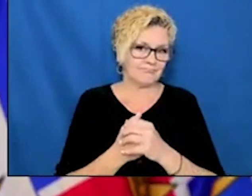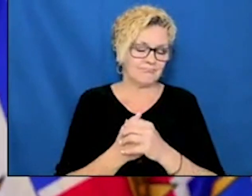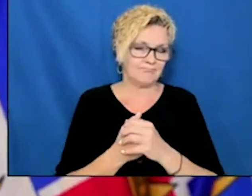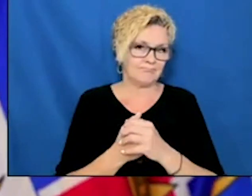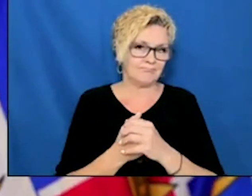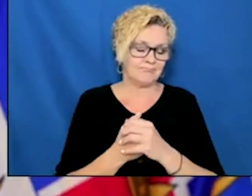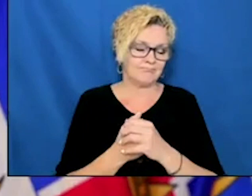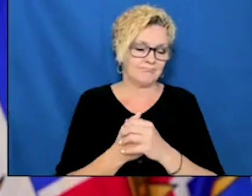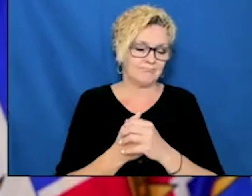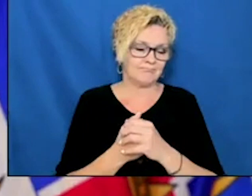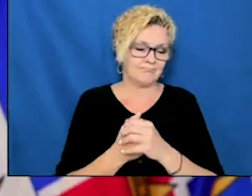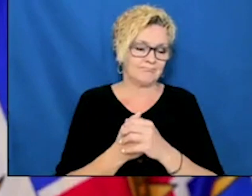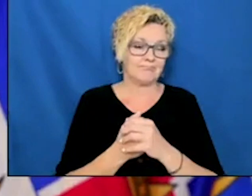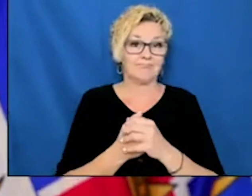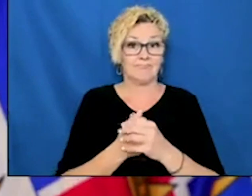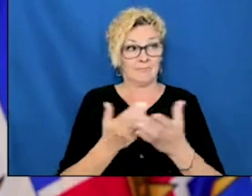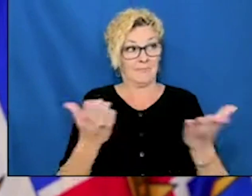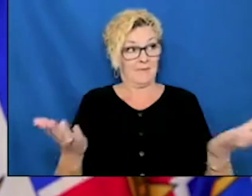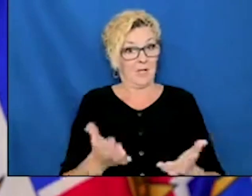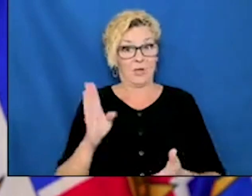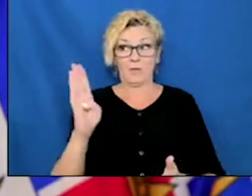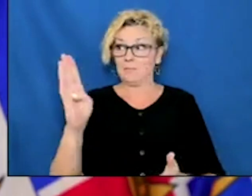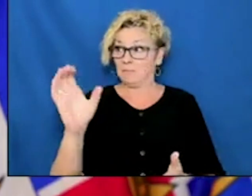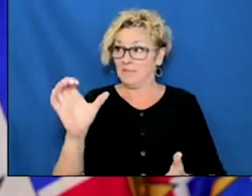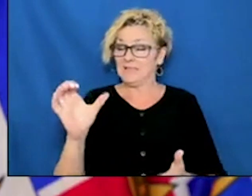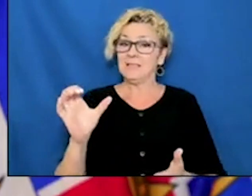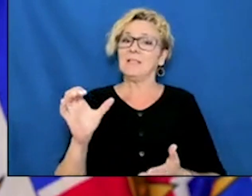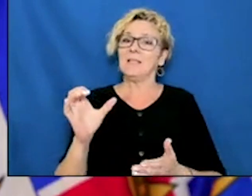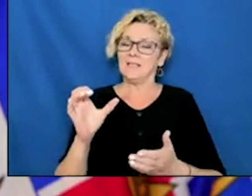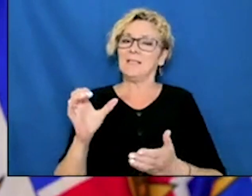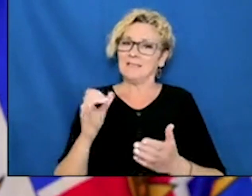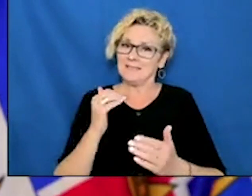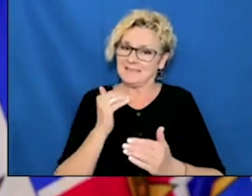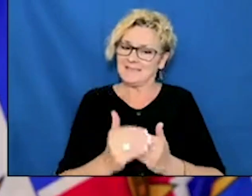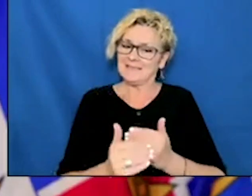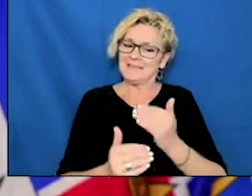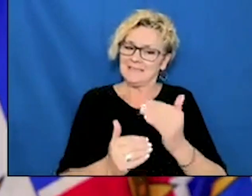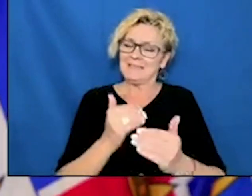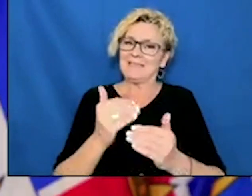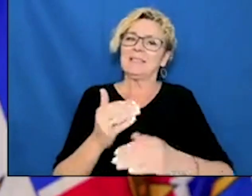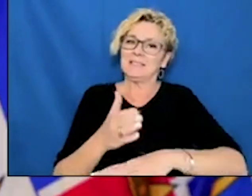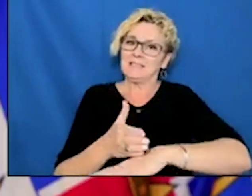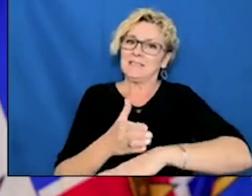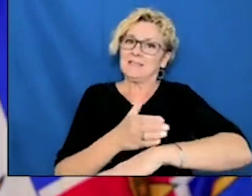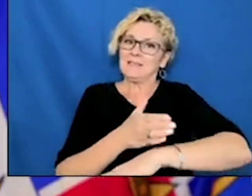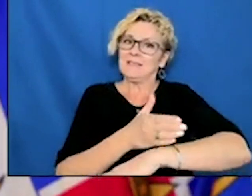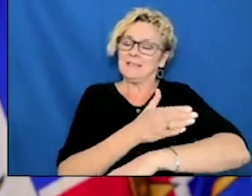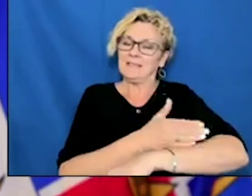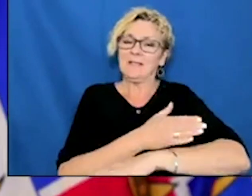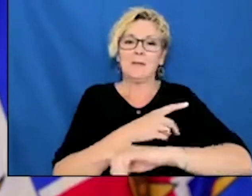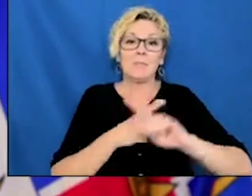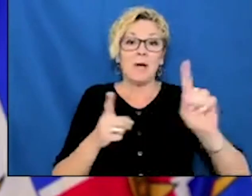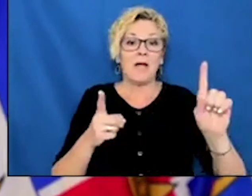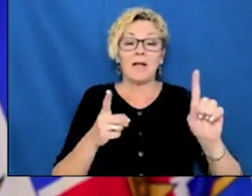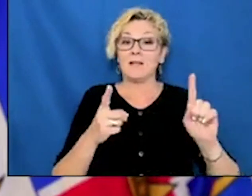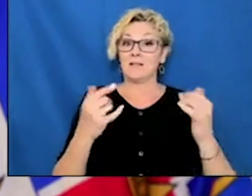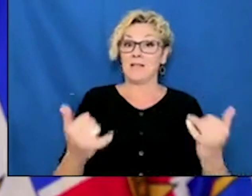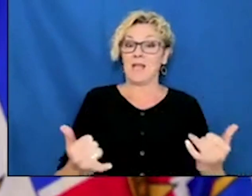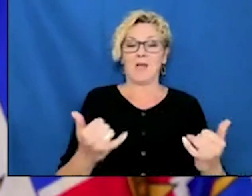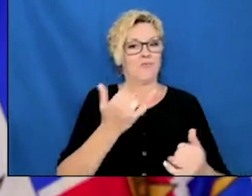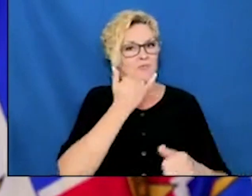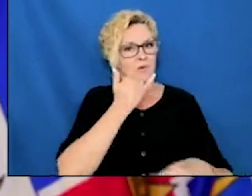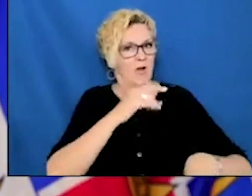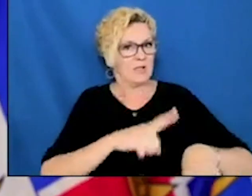are getting to a better place in this pandemic, but we cannot let our guard down right now. We know that we're